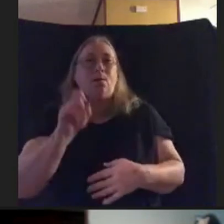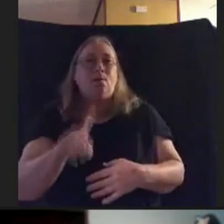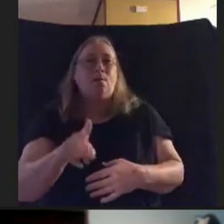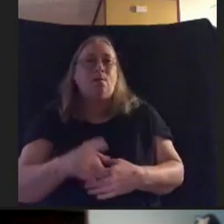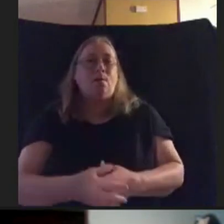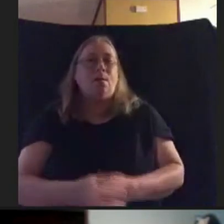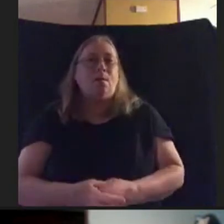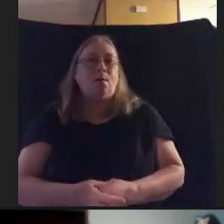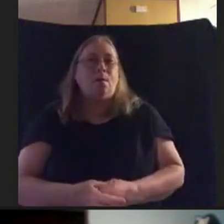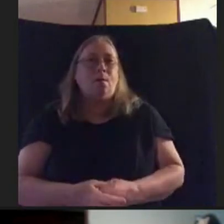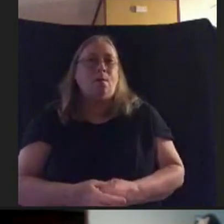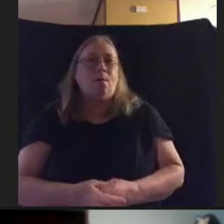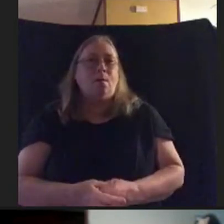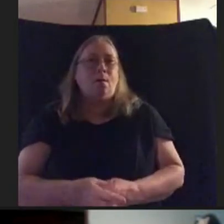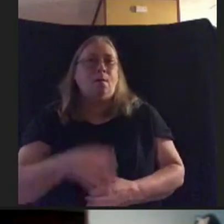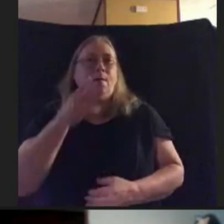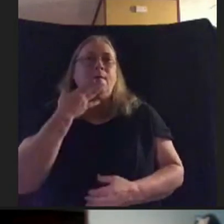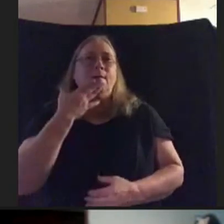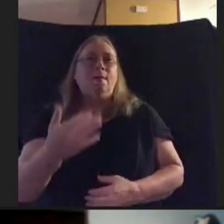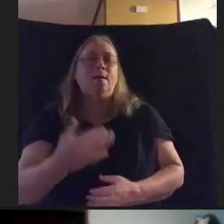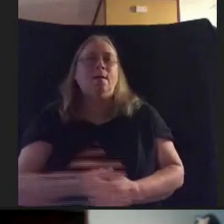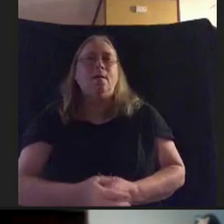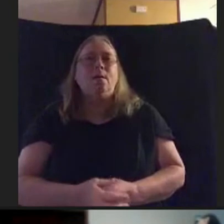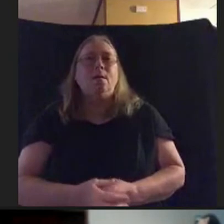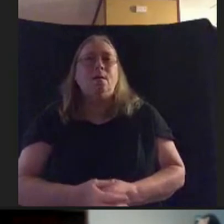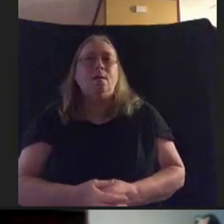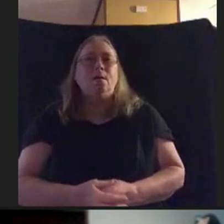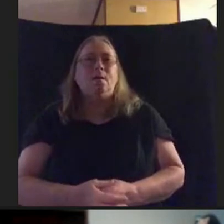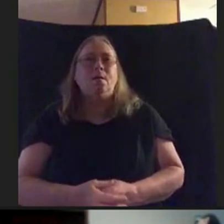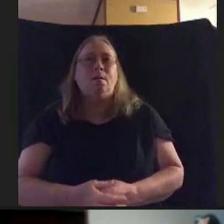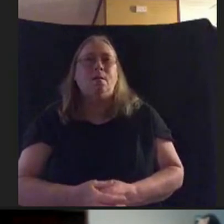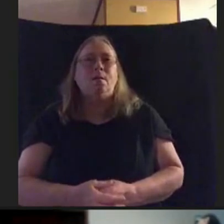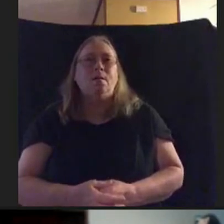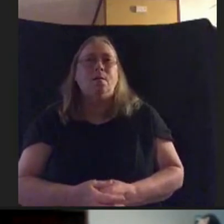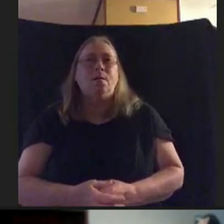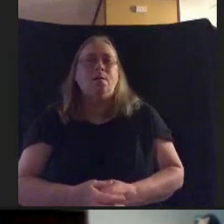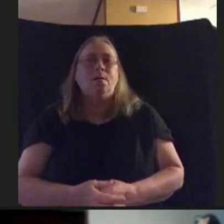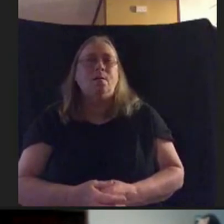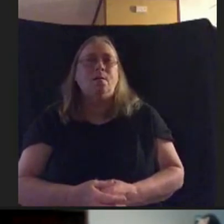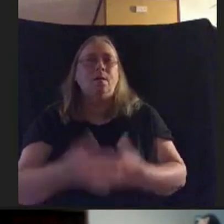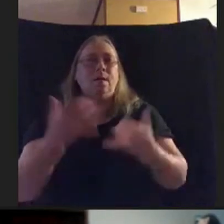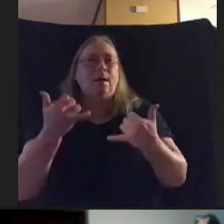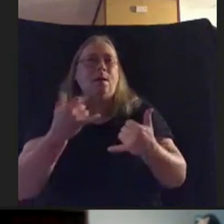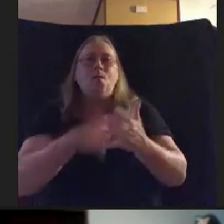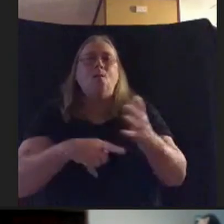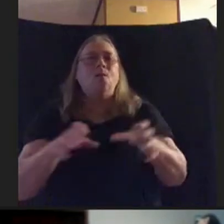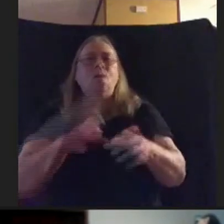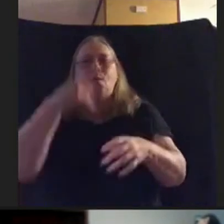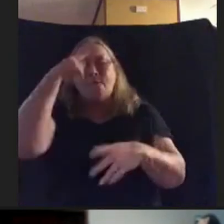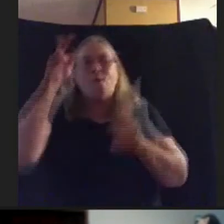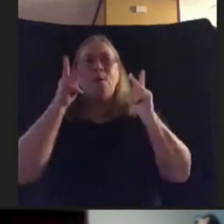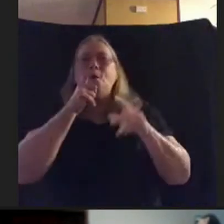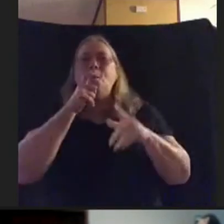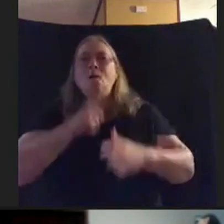in Hinds County. Thank you, Jim. Okay, what is done for people in rural communities that cannot make it